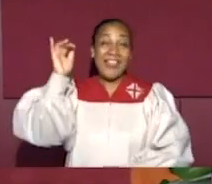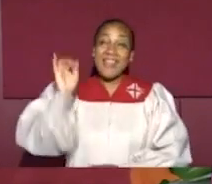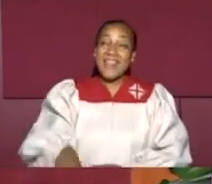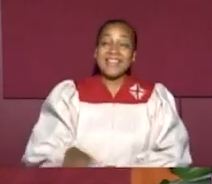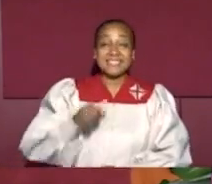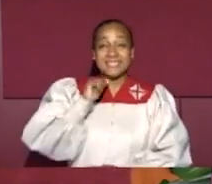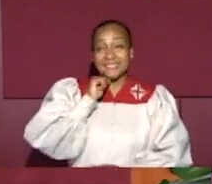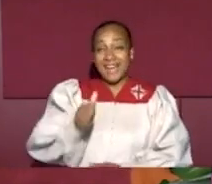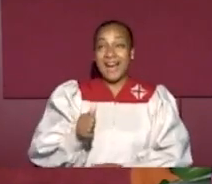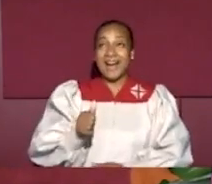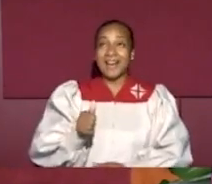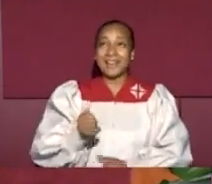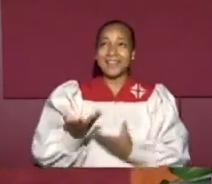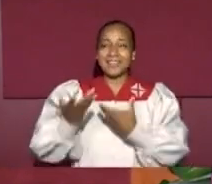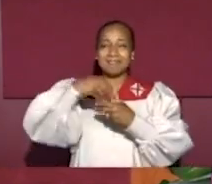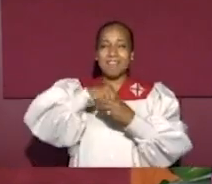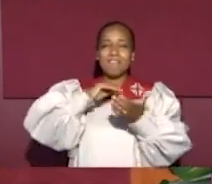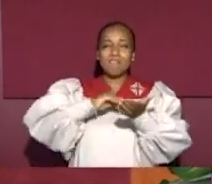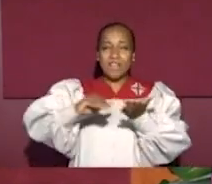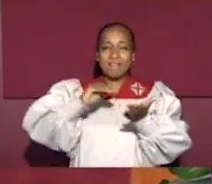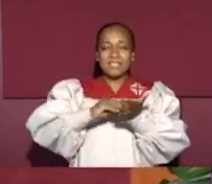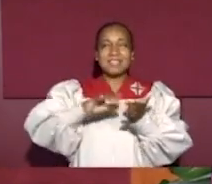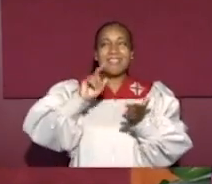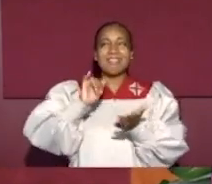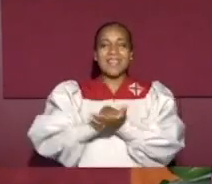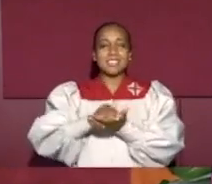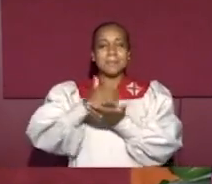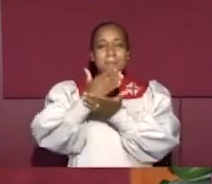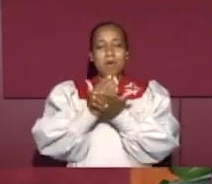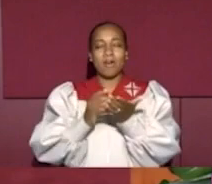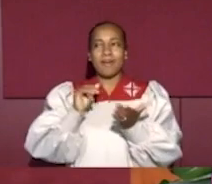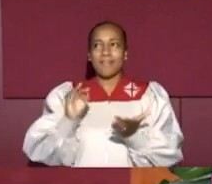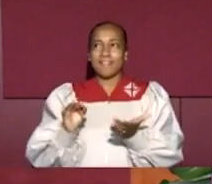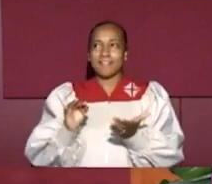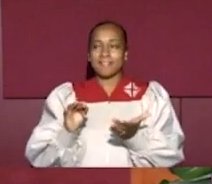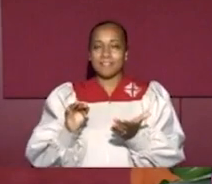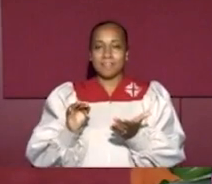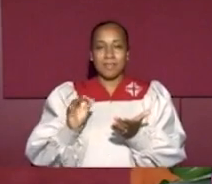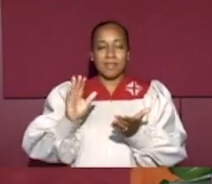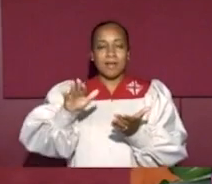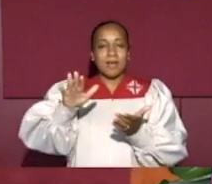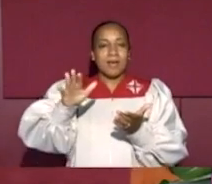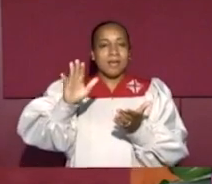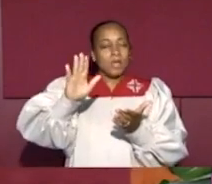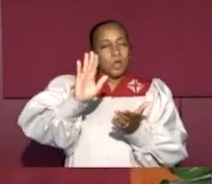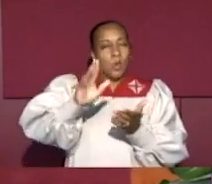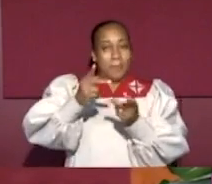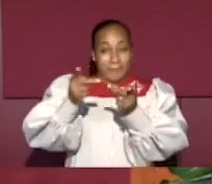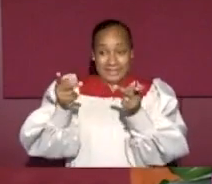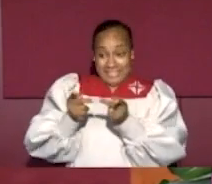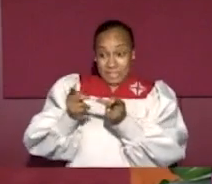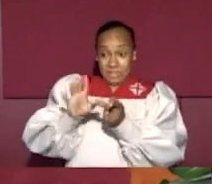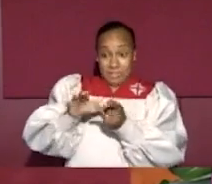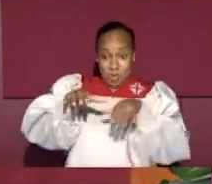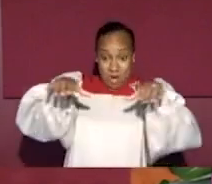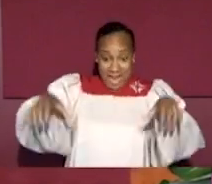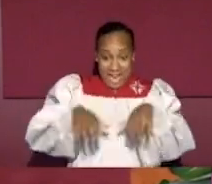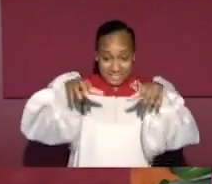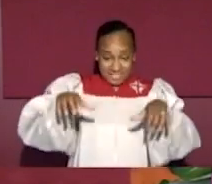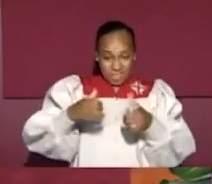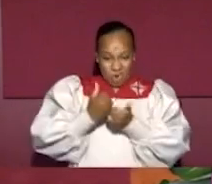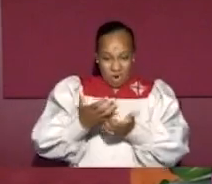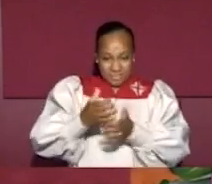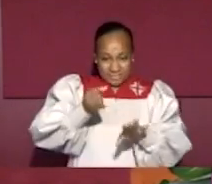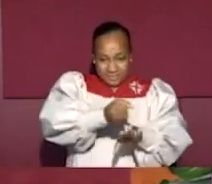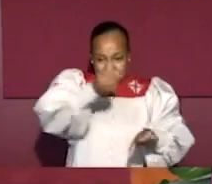aspect of forgiveness. That's an aspect of position. and actions can cause us to be put